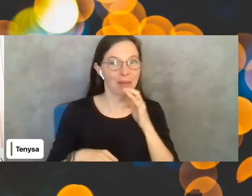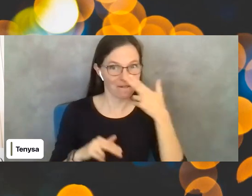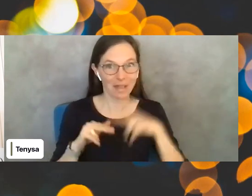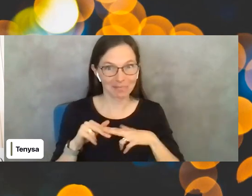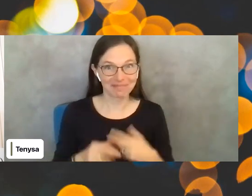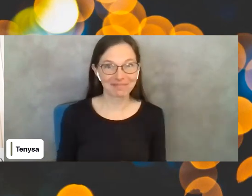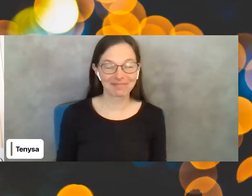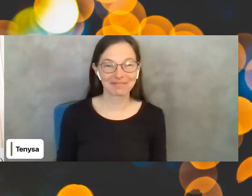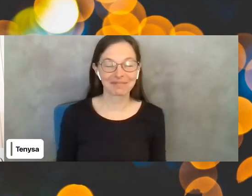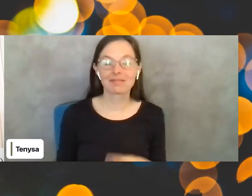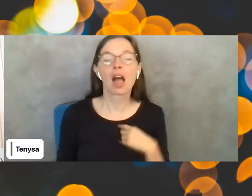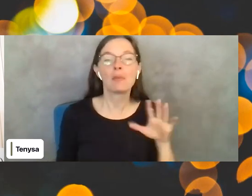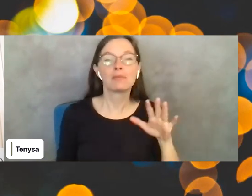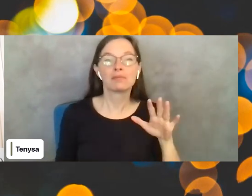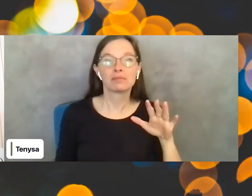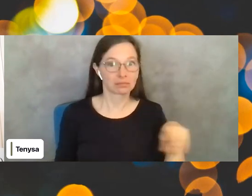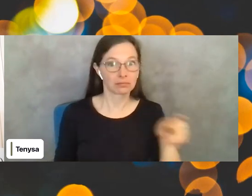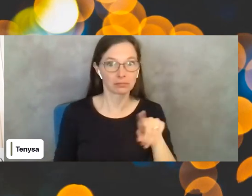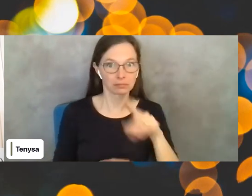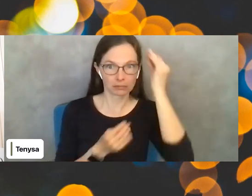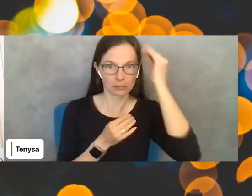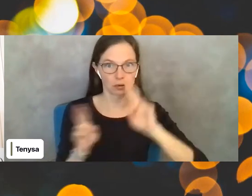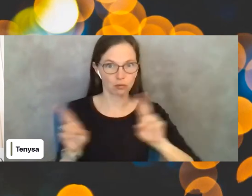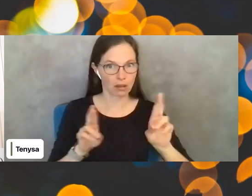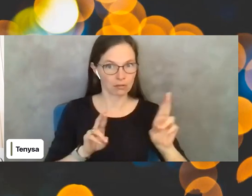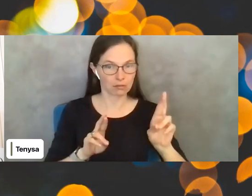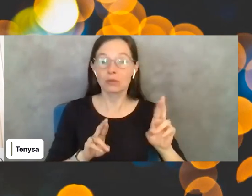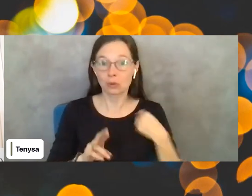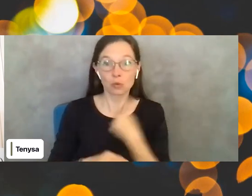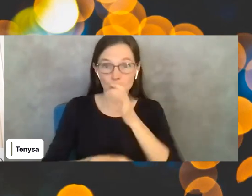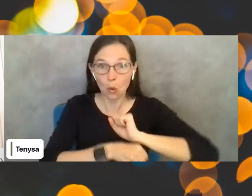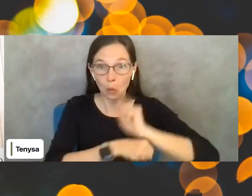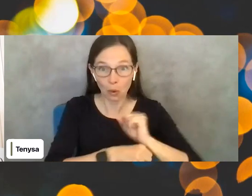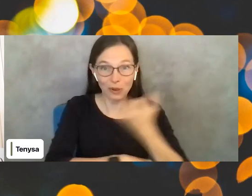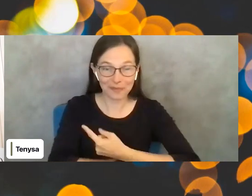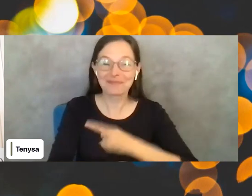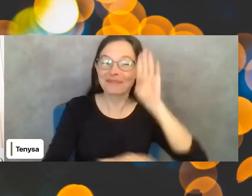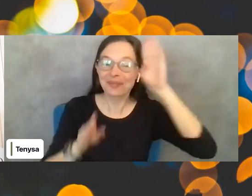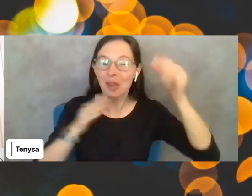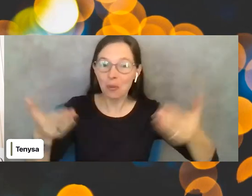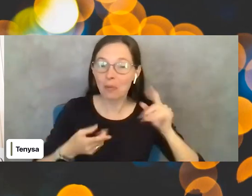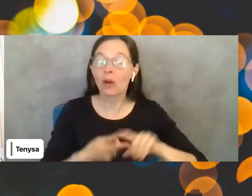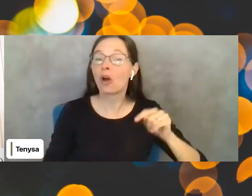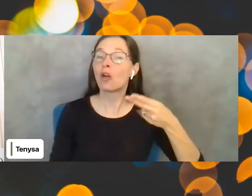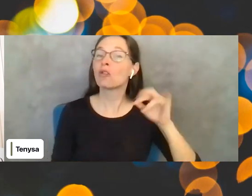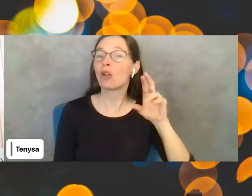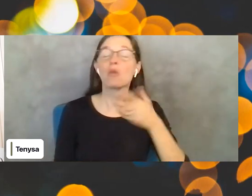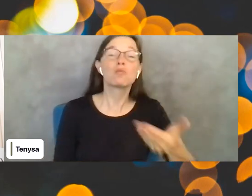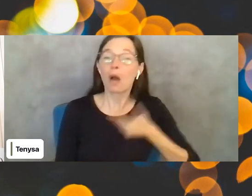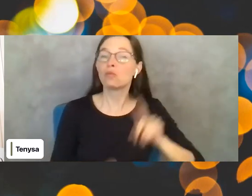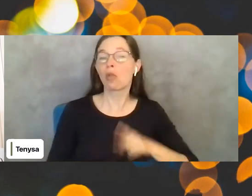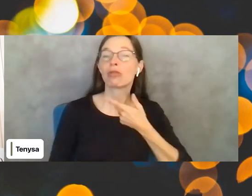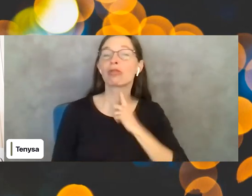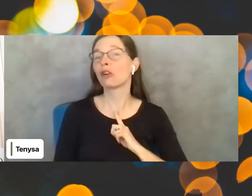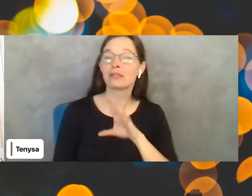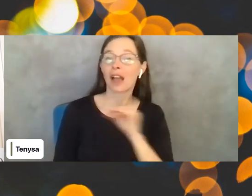one. You got to prepare yourself. We're going to do a little work today. Welcome to Thurston Parry with Vico